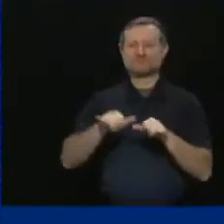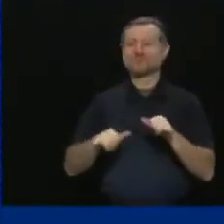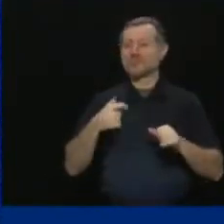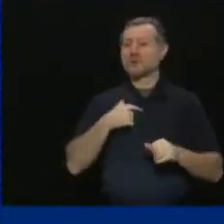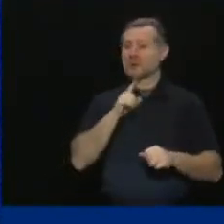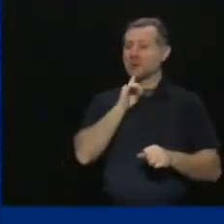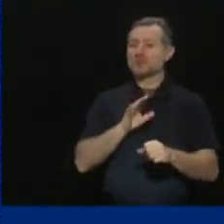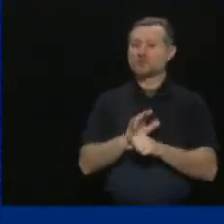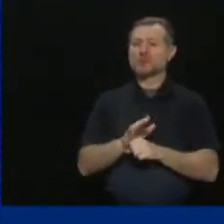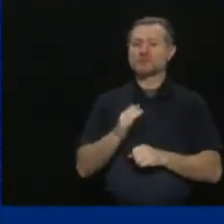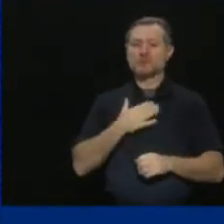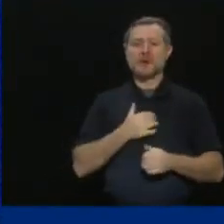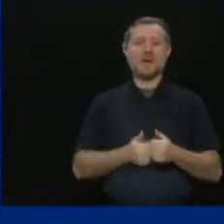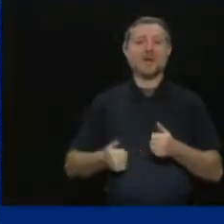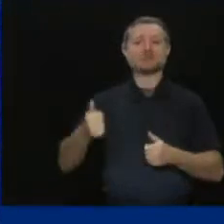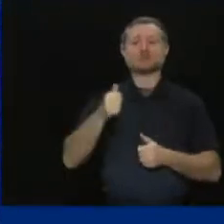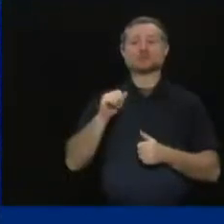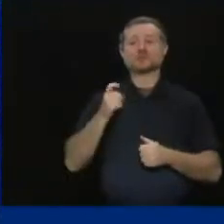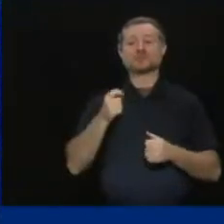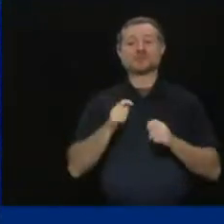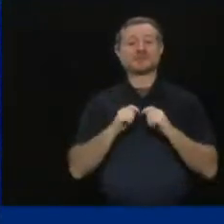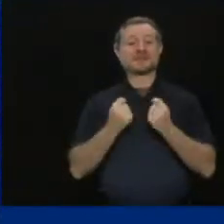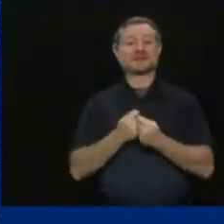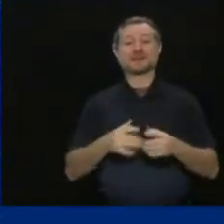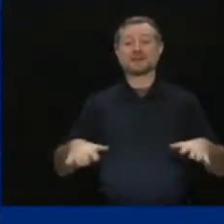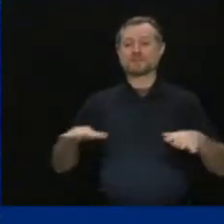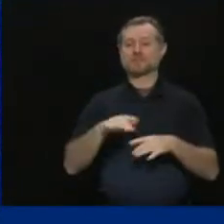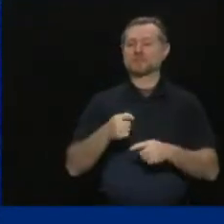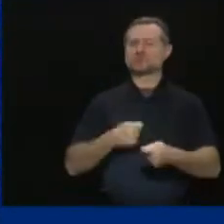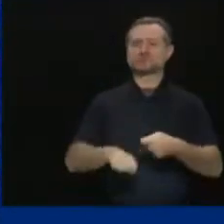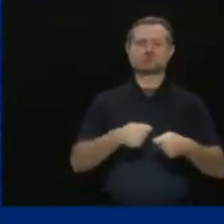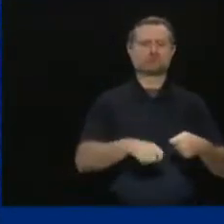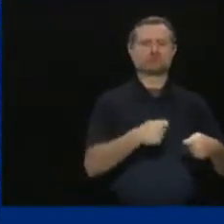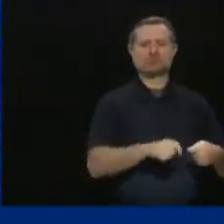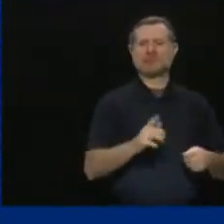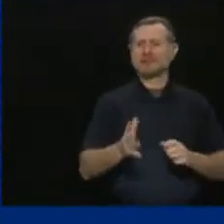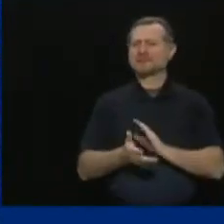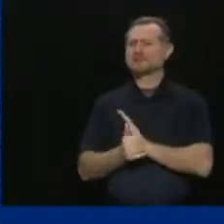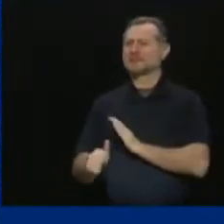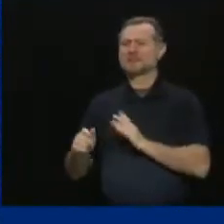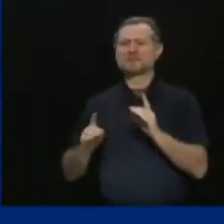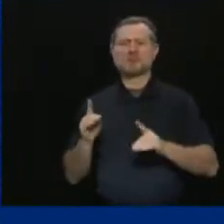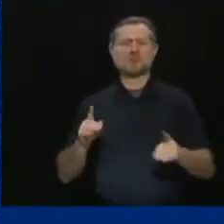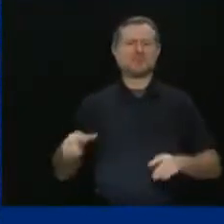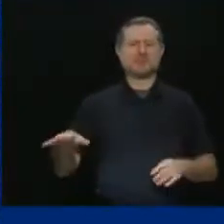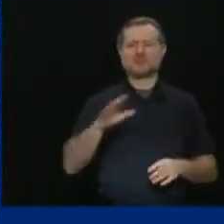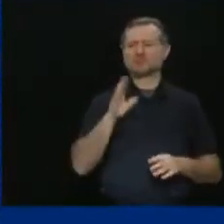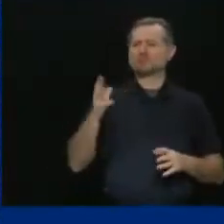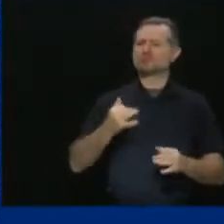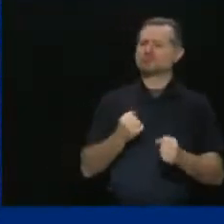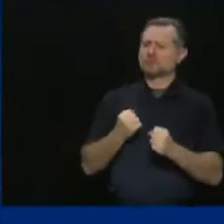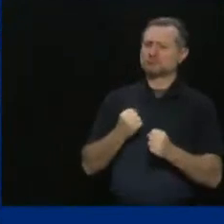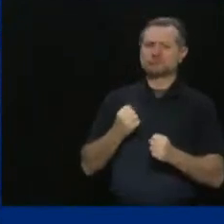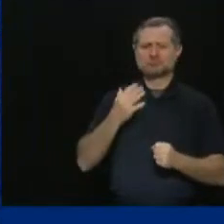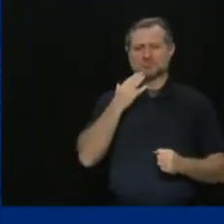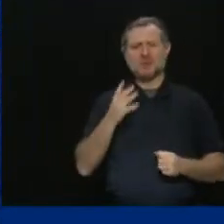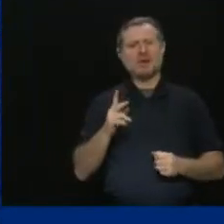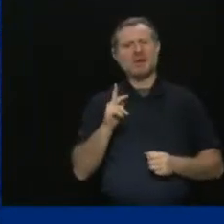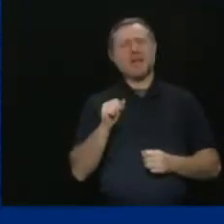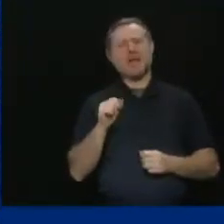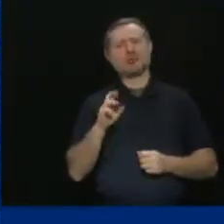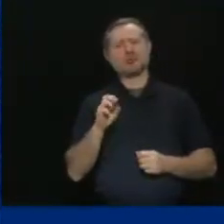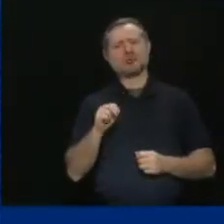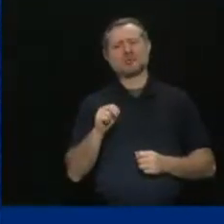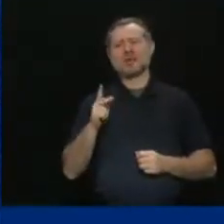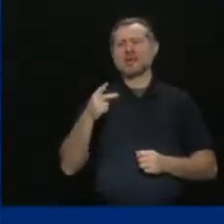would change. The caliber of people that we've been able to attract is extraordinary. People like Karen Keogh and Catherine Garcia,